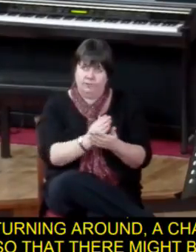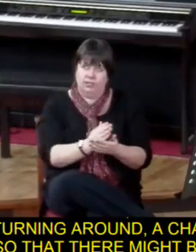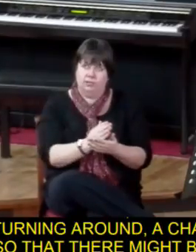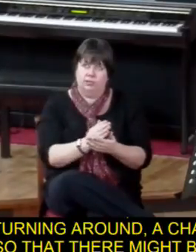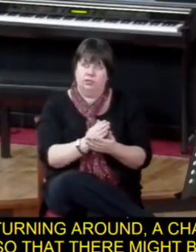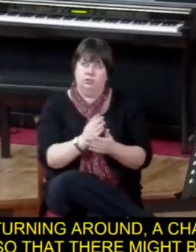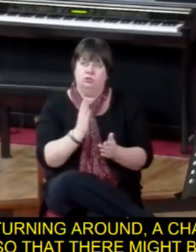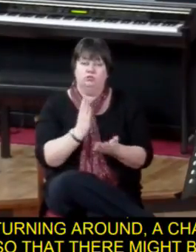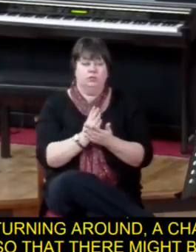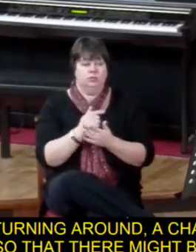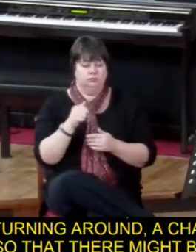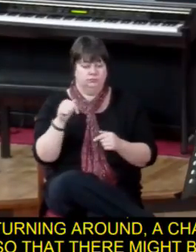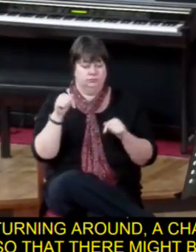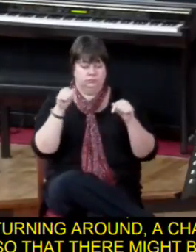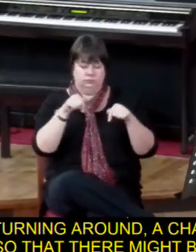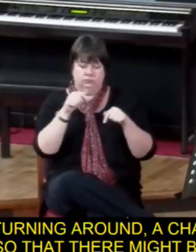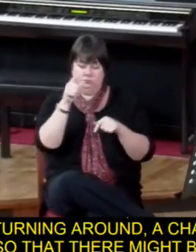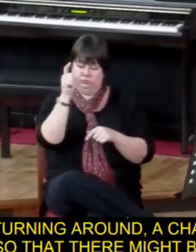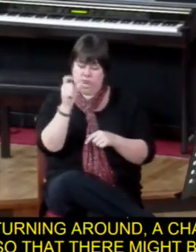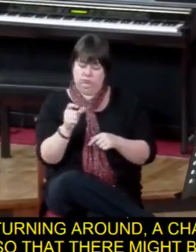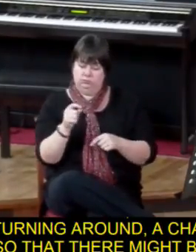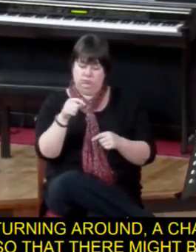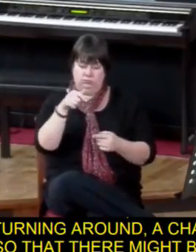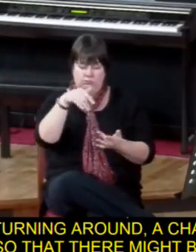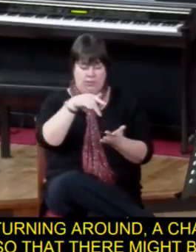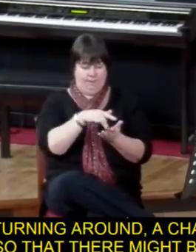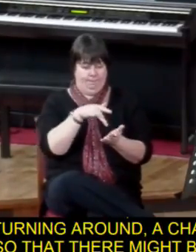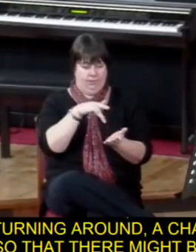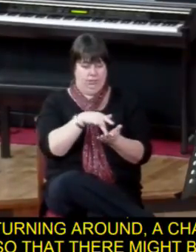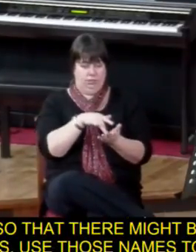are at the center of a lot of relationships that we